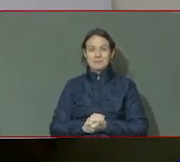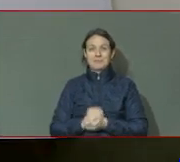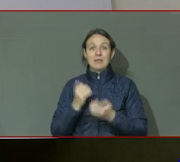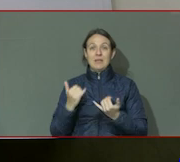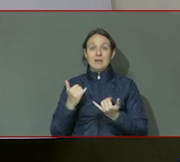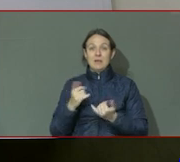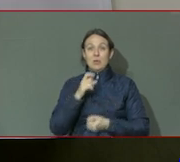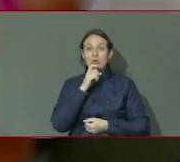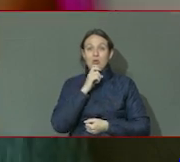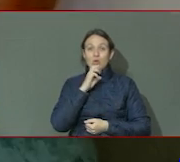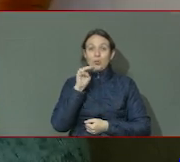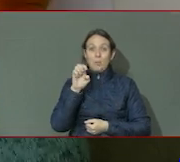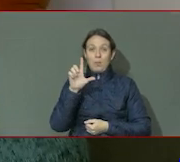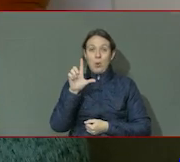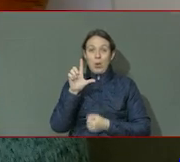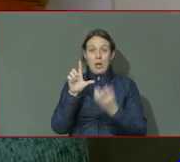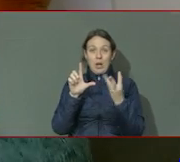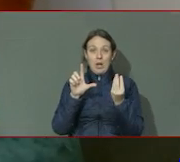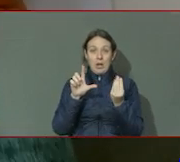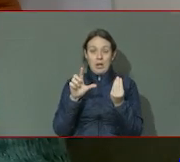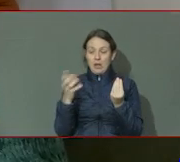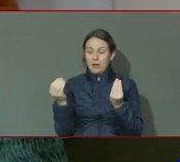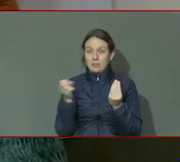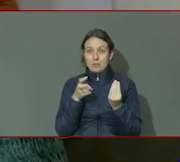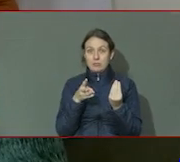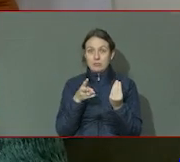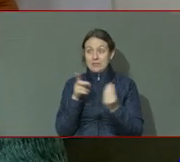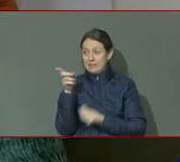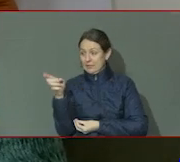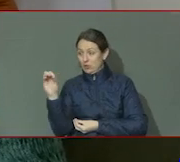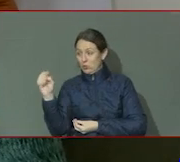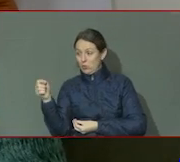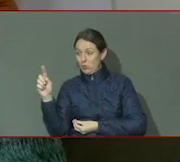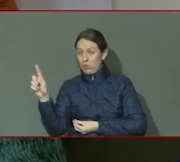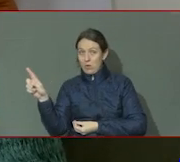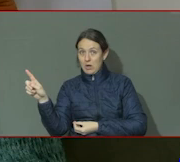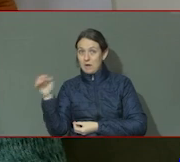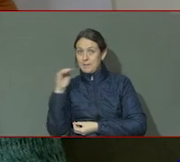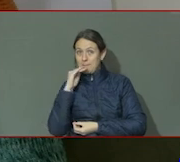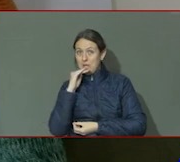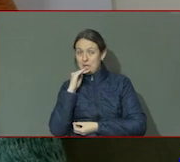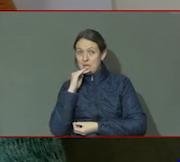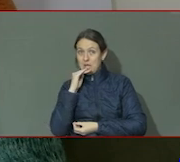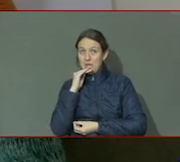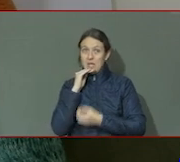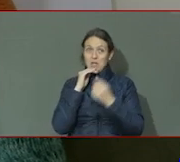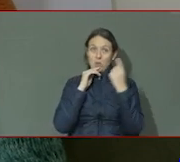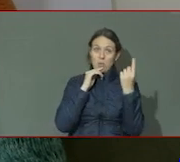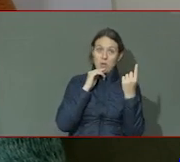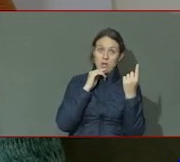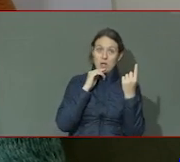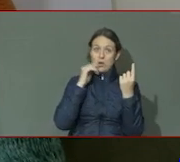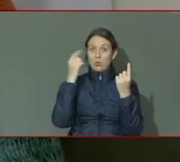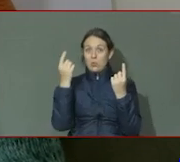my mole ratio. So if that one is 0,11, the mole ratio is 1 to 1. If